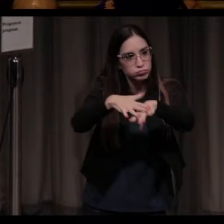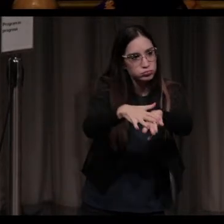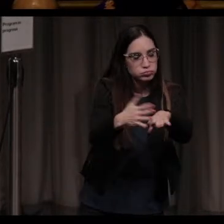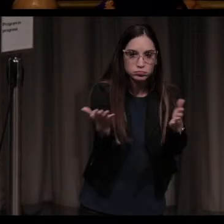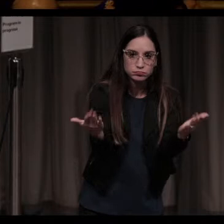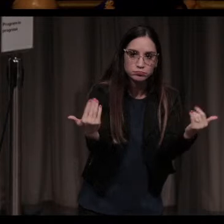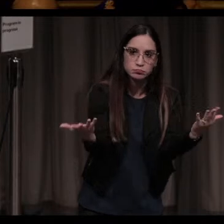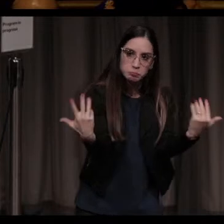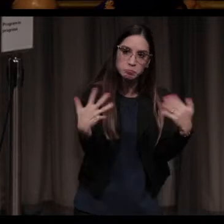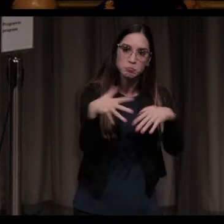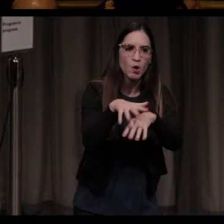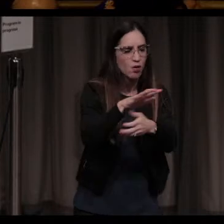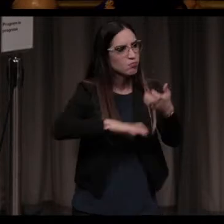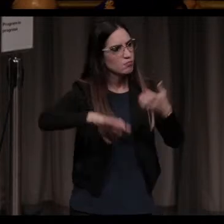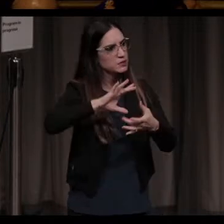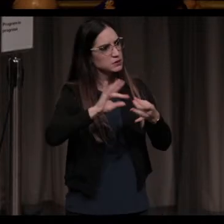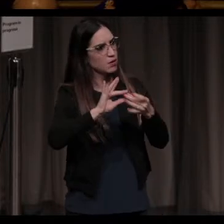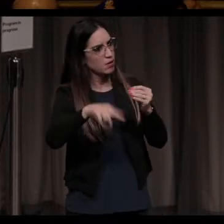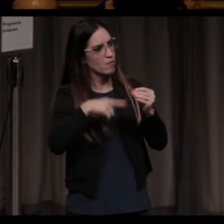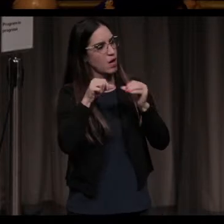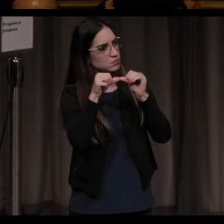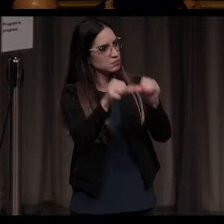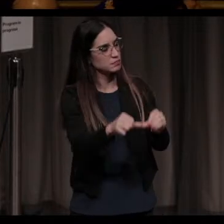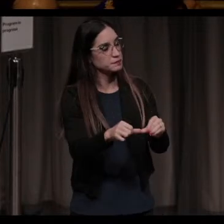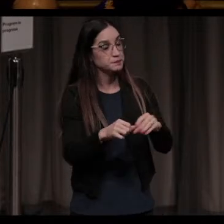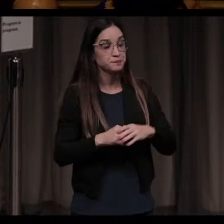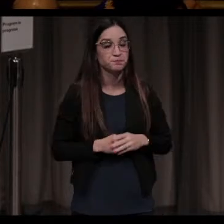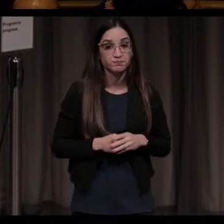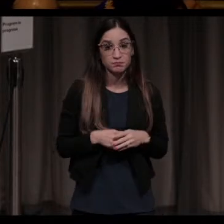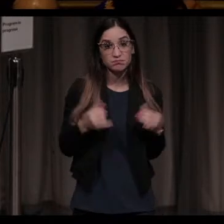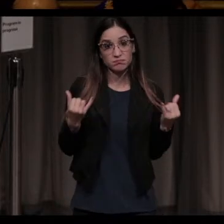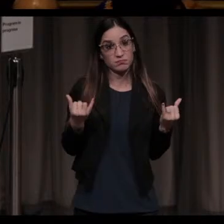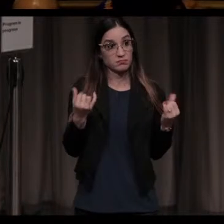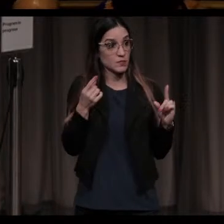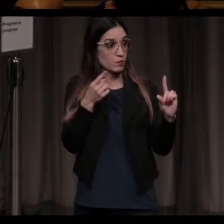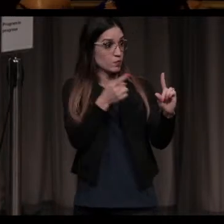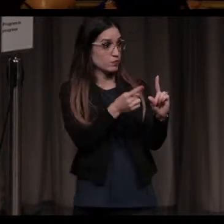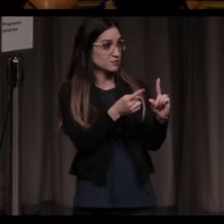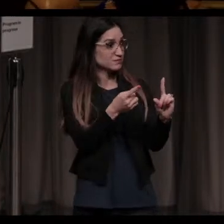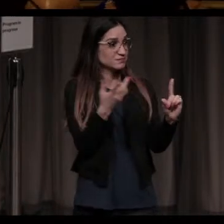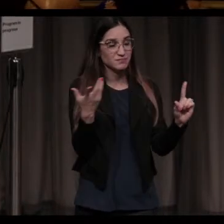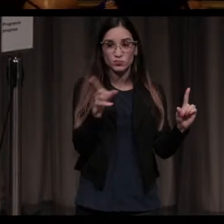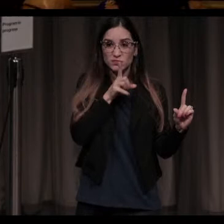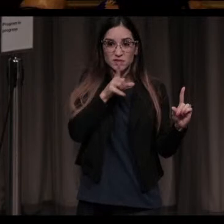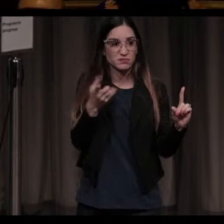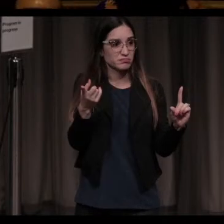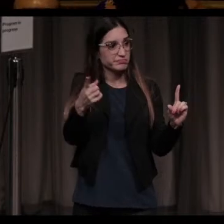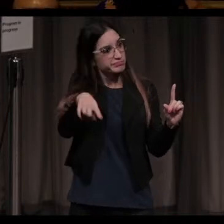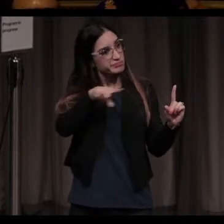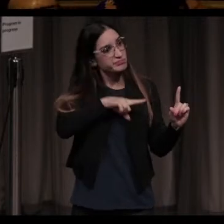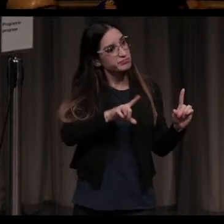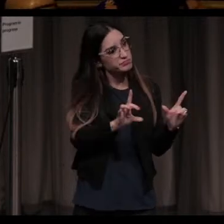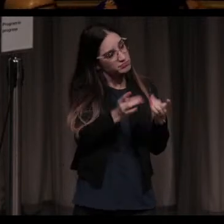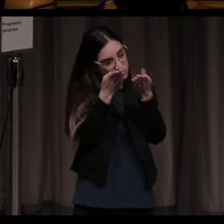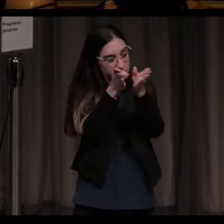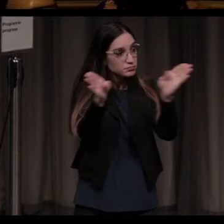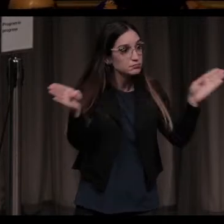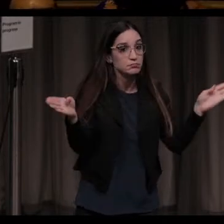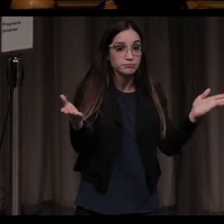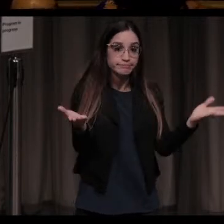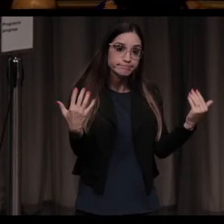of contemporary art? And this is why we're here today, to bring this discussion to